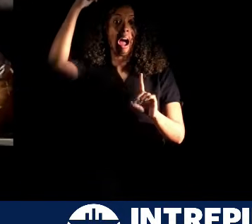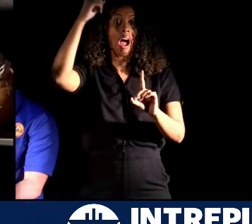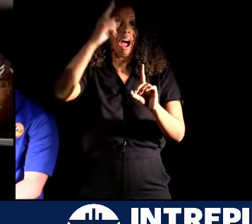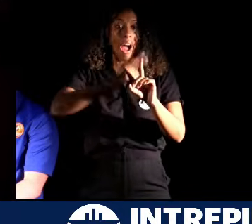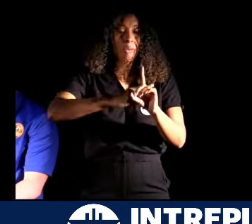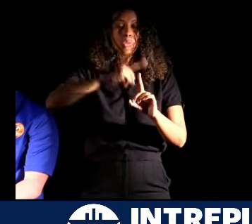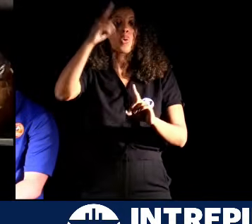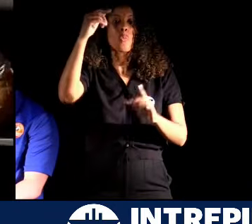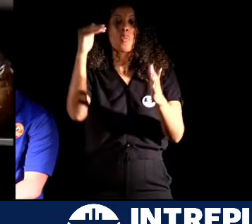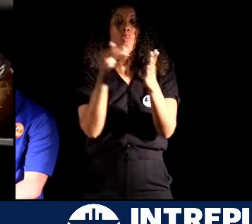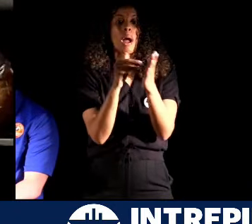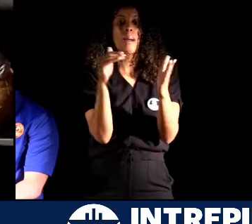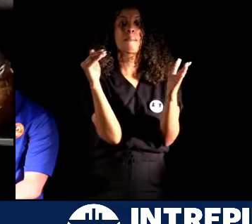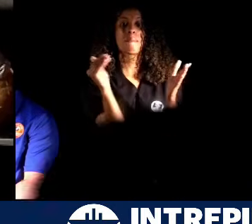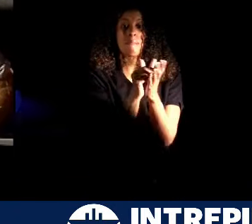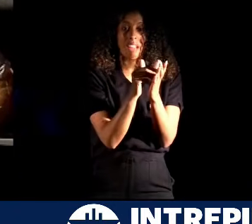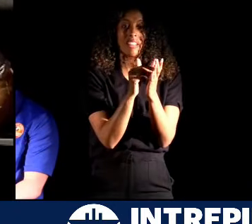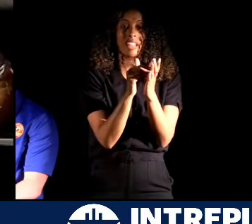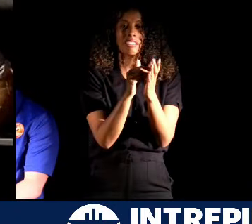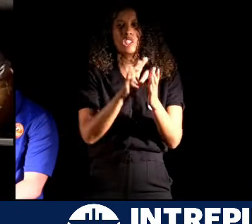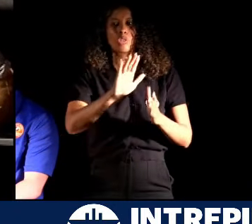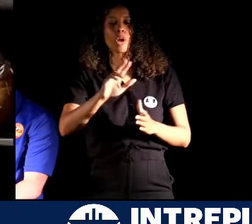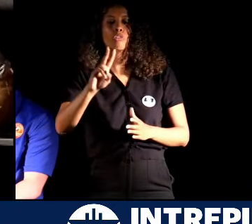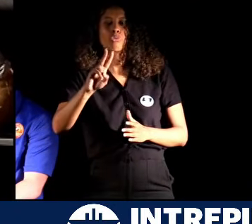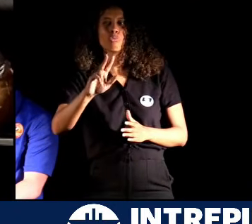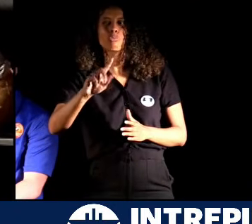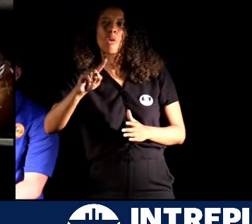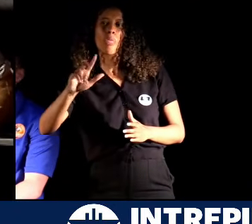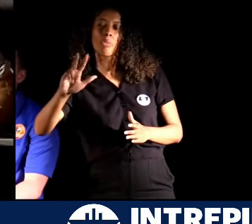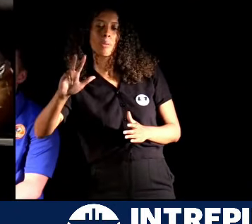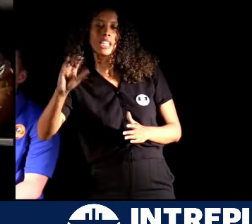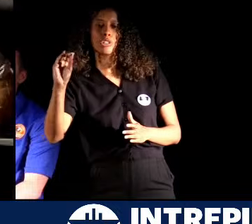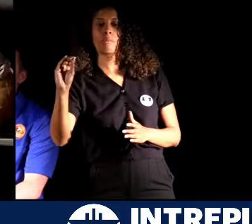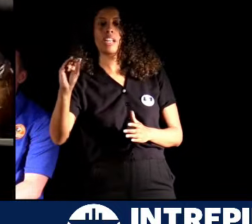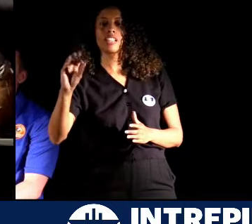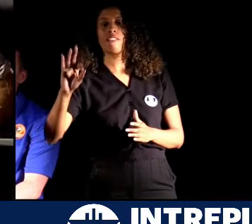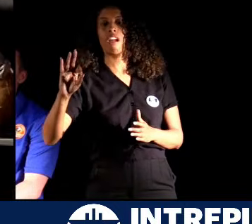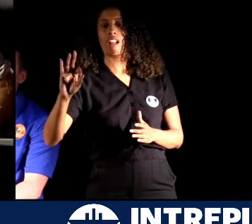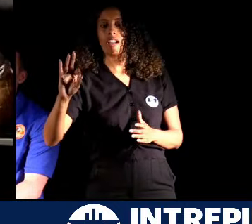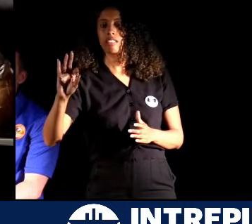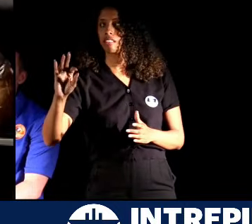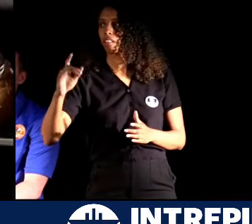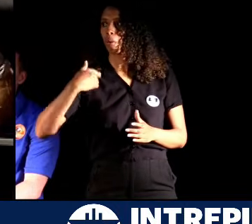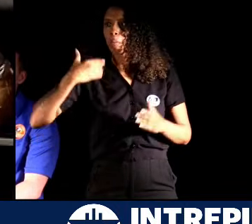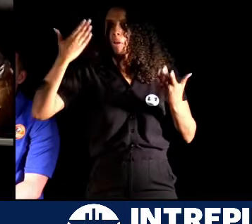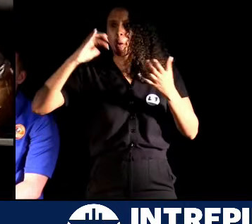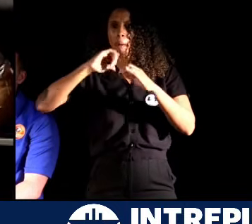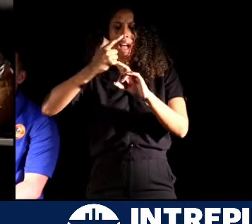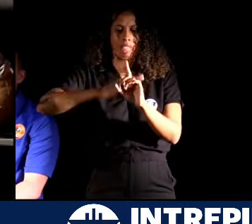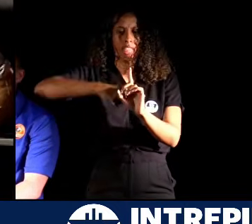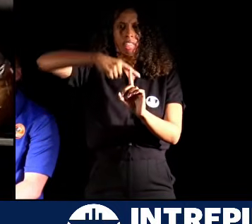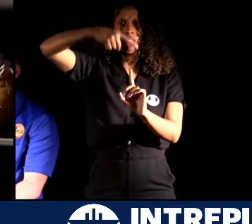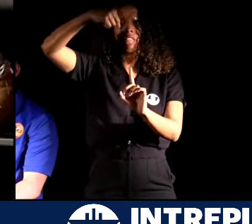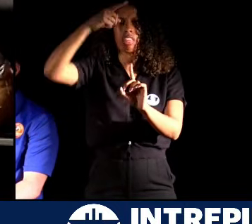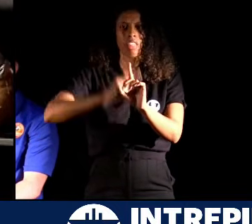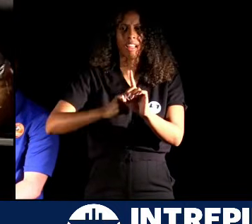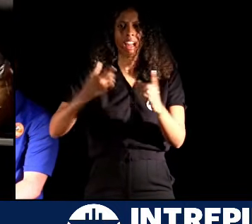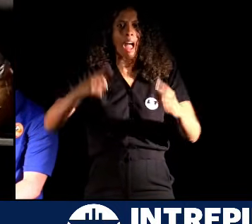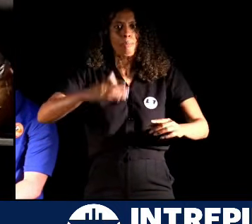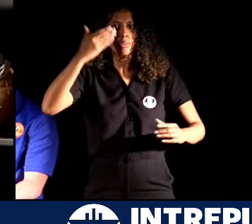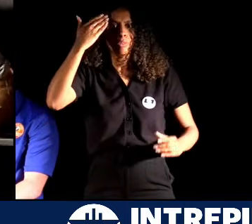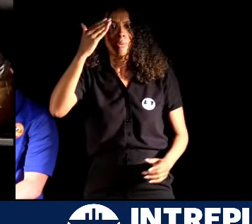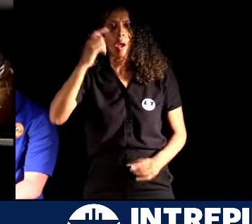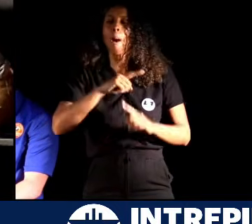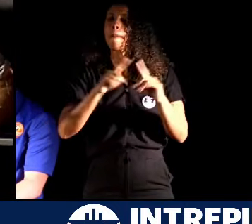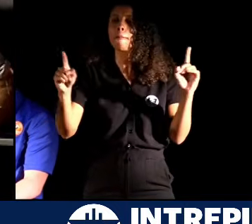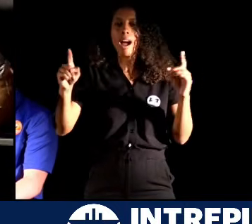which is about 2 to 3 million degrees Fahrenheit. The big puzzle, we don't know how that is happening. And the other